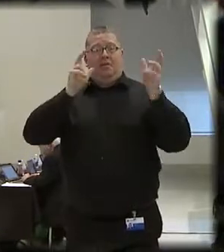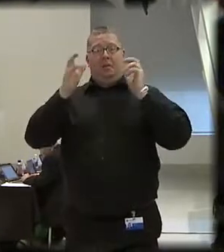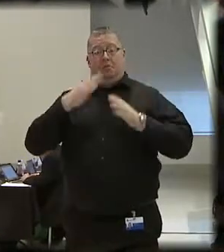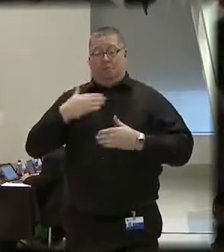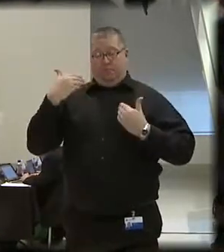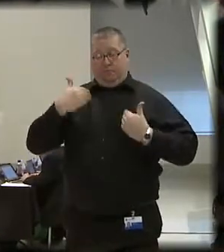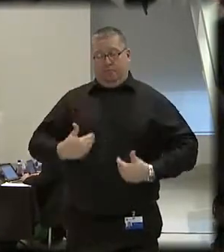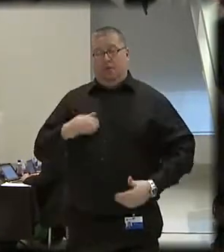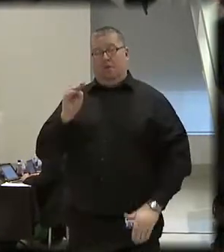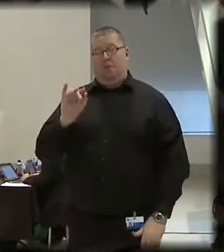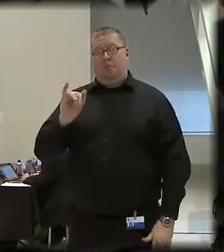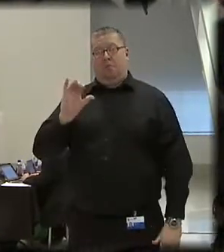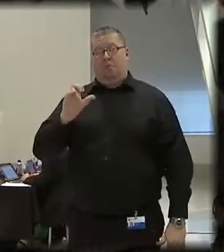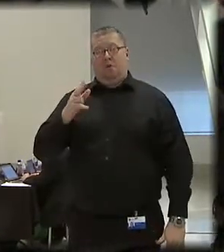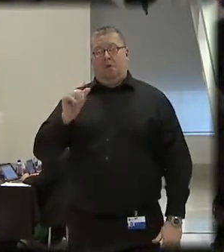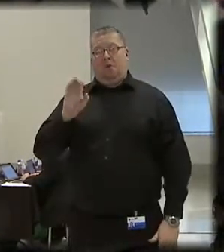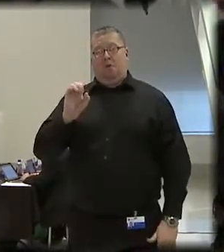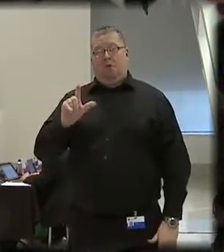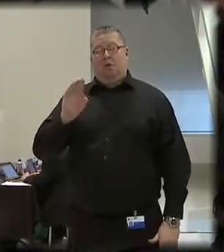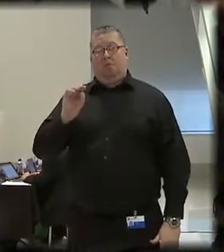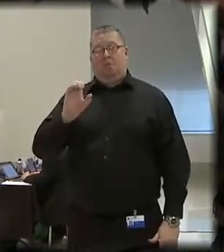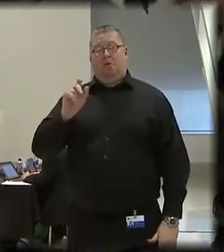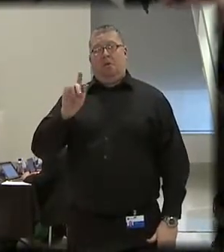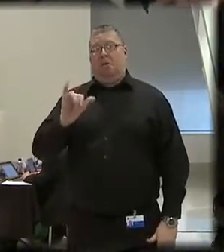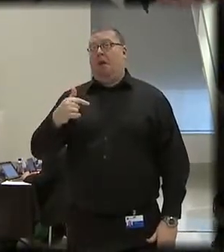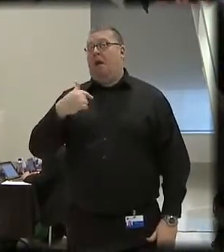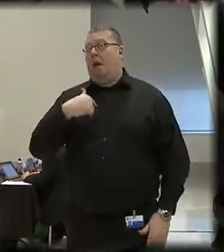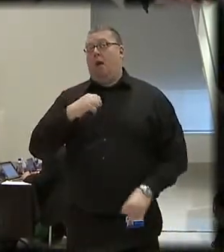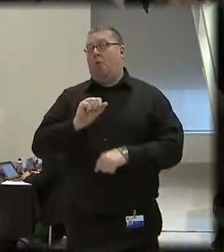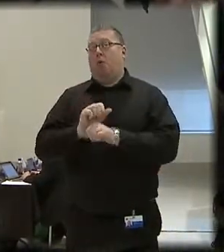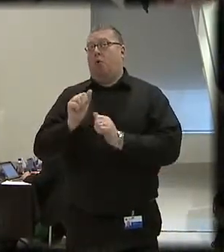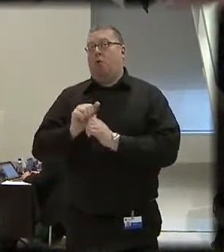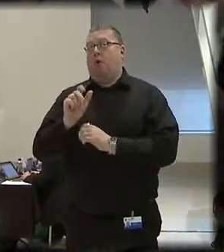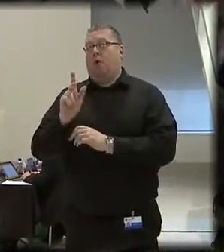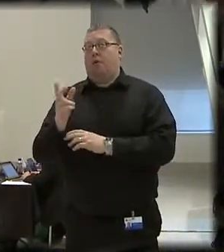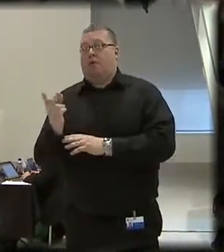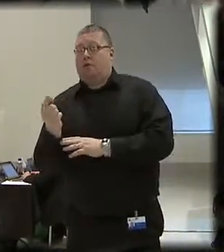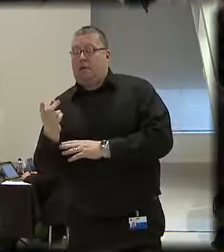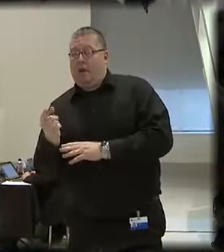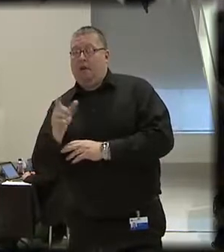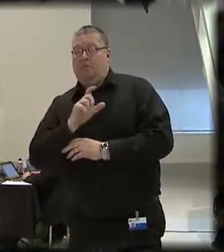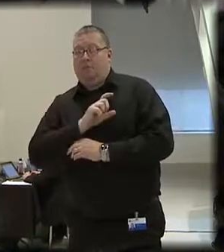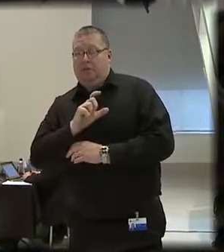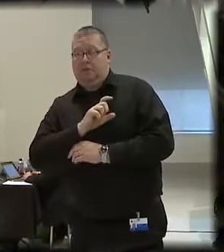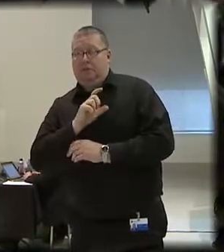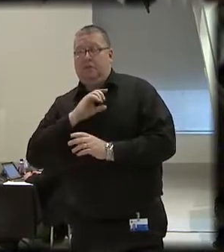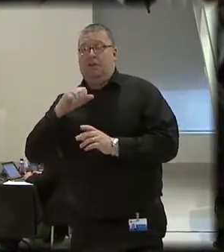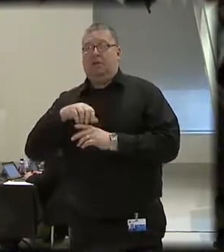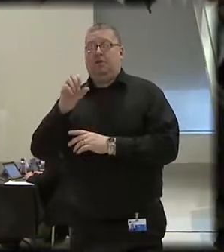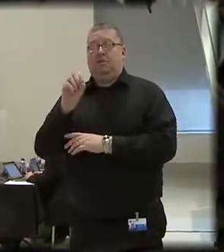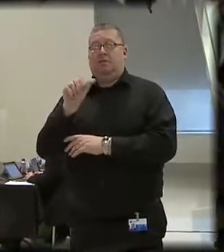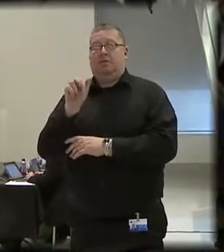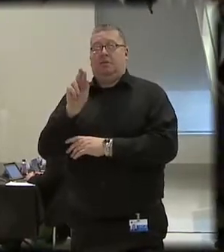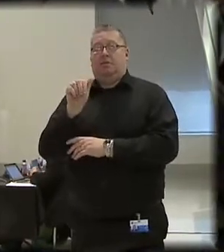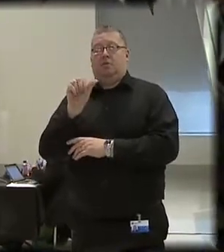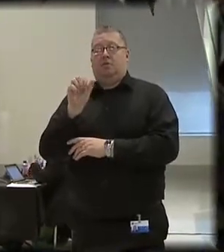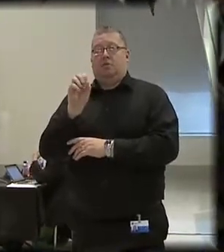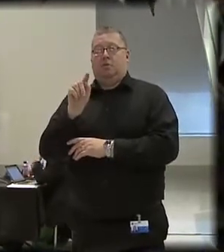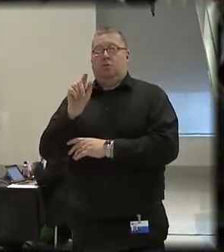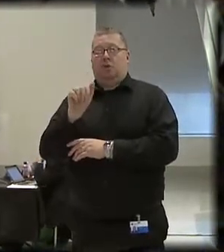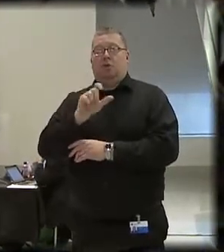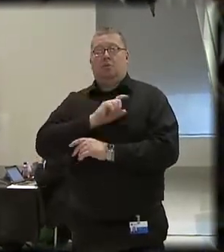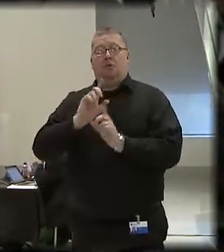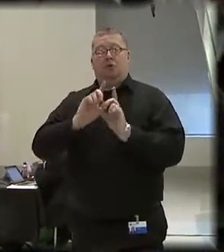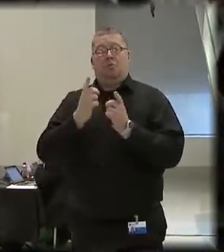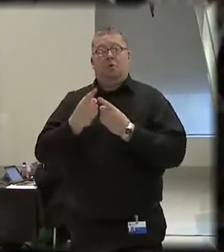Michael McHale. I am an active duty canine sergeant with the Sarasota Police Department. I also serve as the president of the National